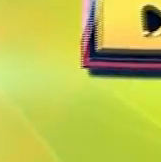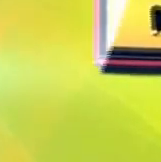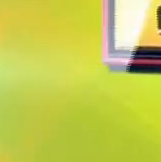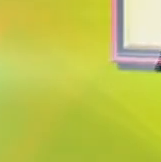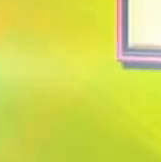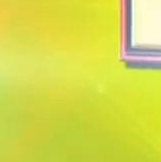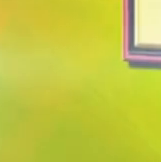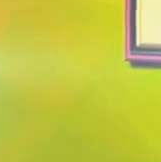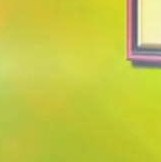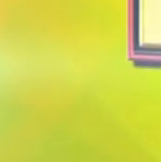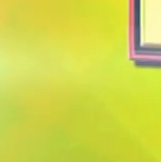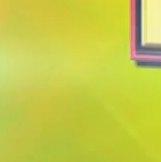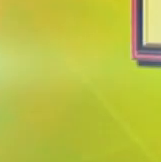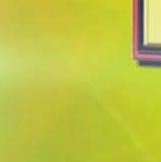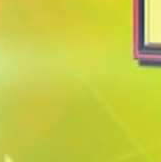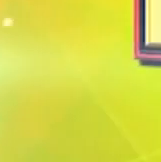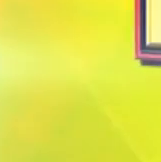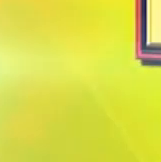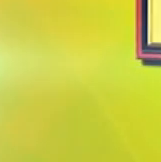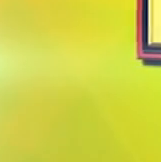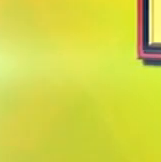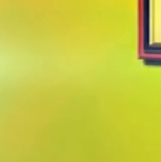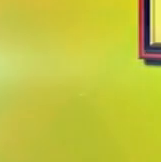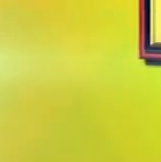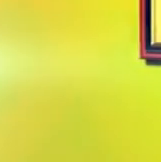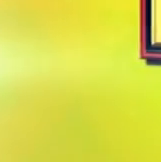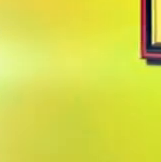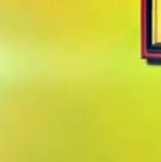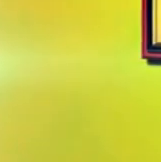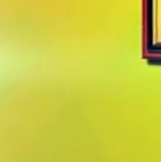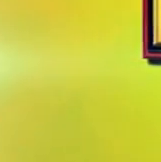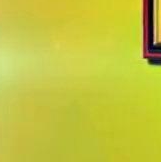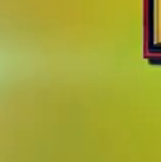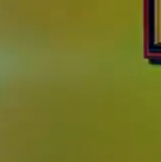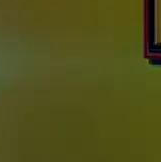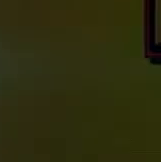Bula FM, number 2 NSR.